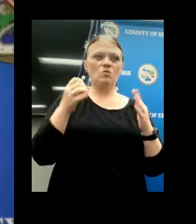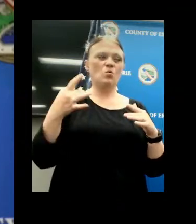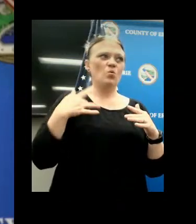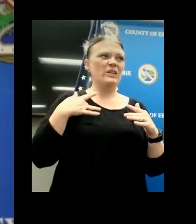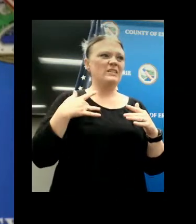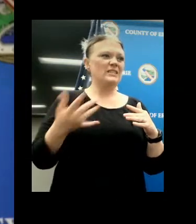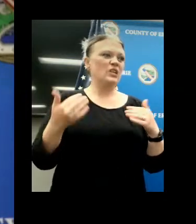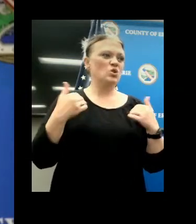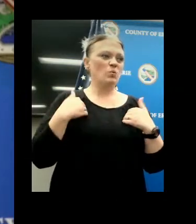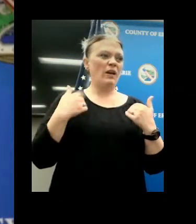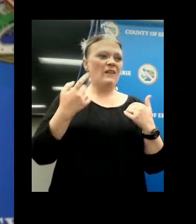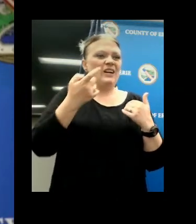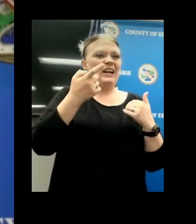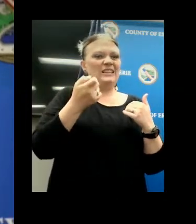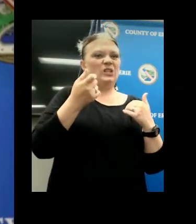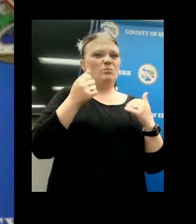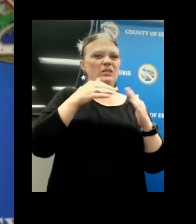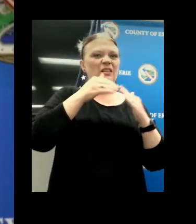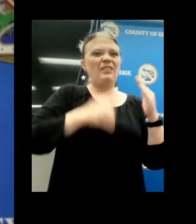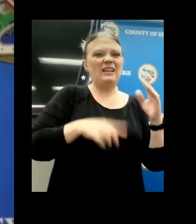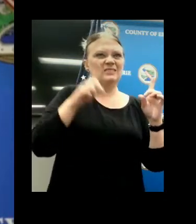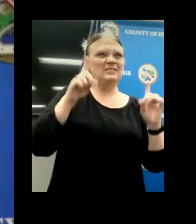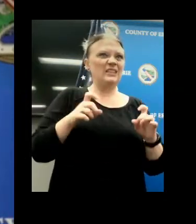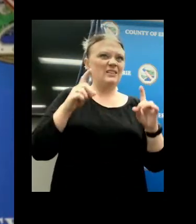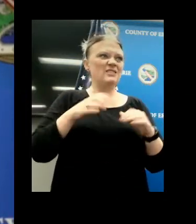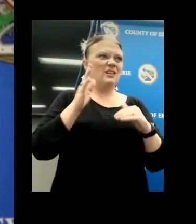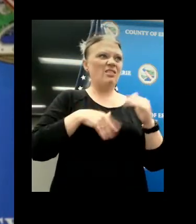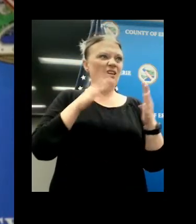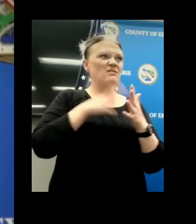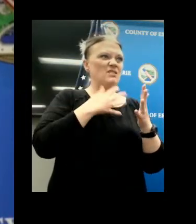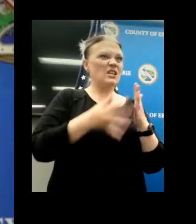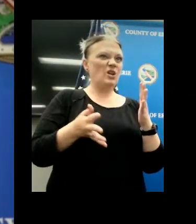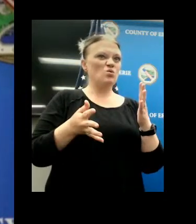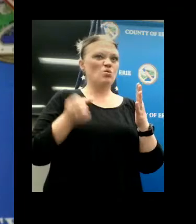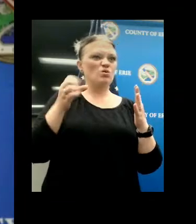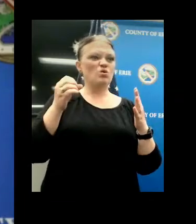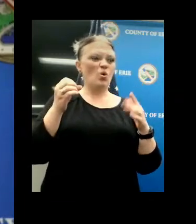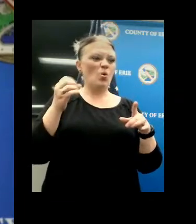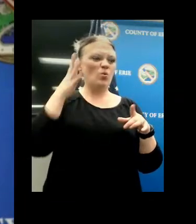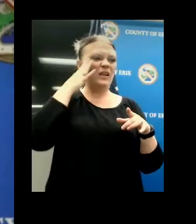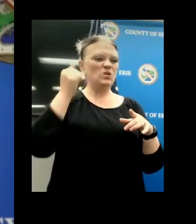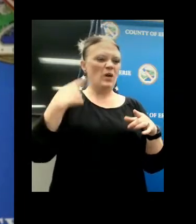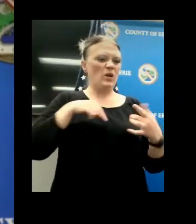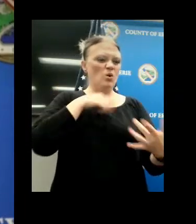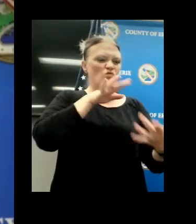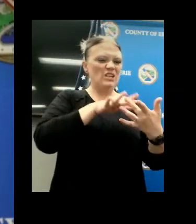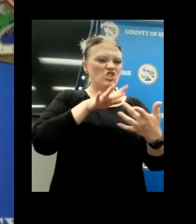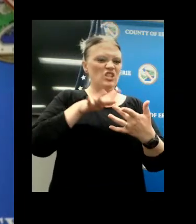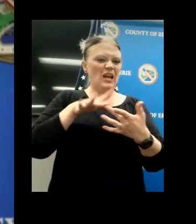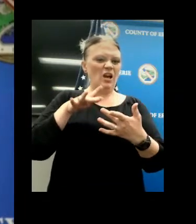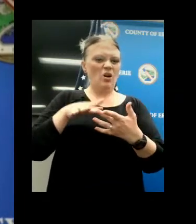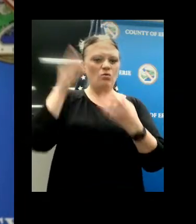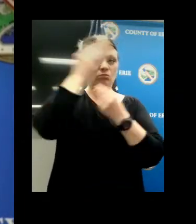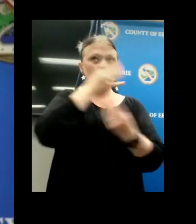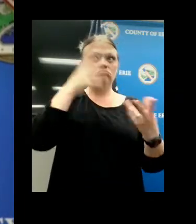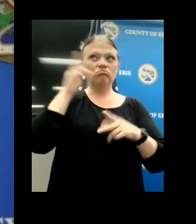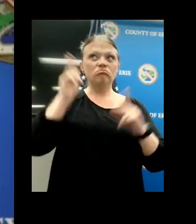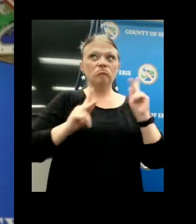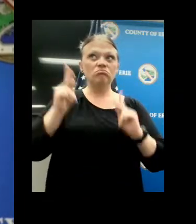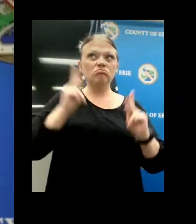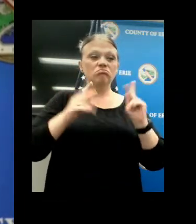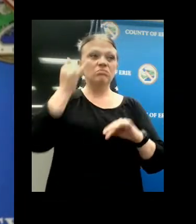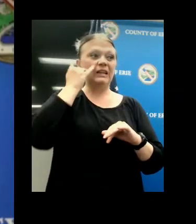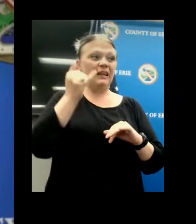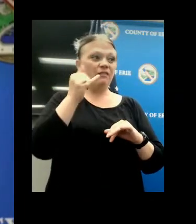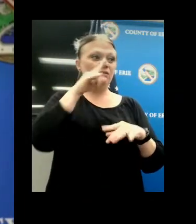usually we do have a little bit less tested than we're scheduled. That's why we're reaching out and letting people know